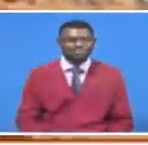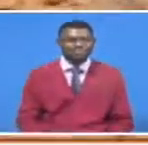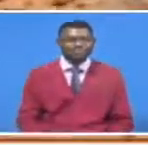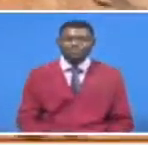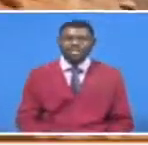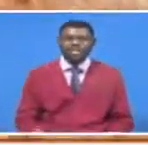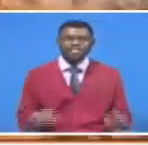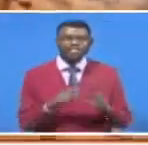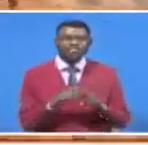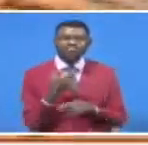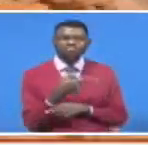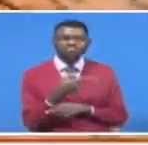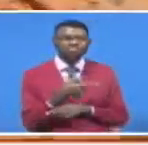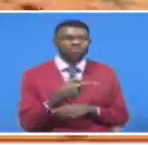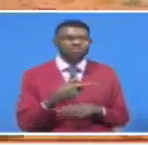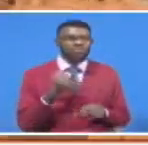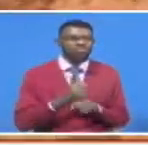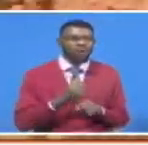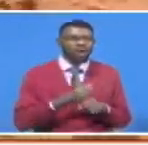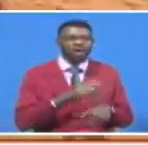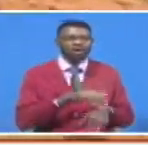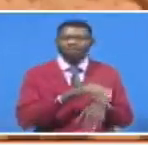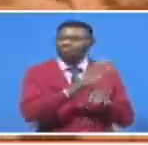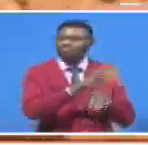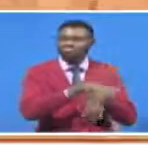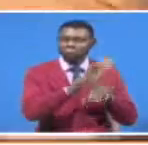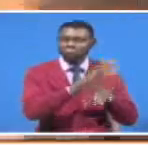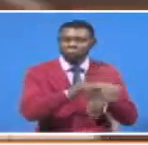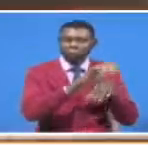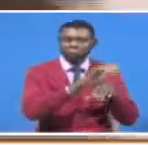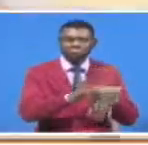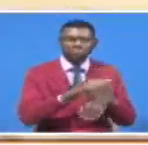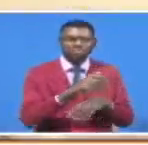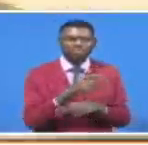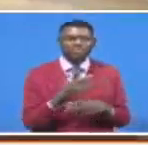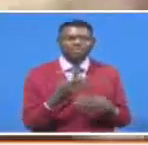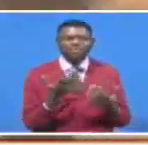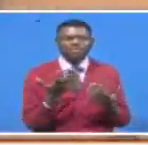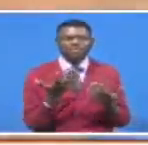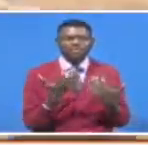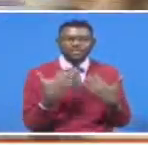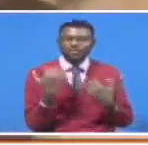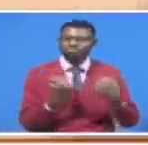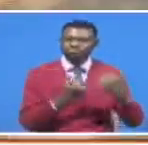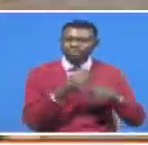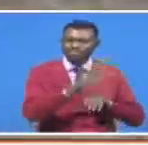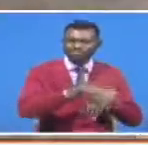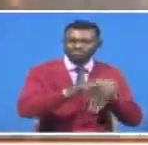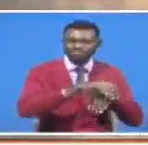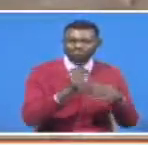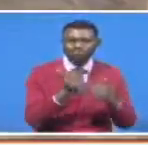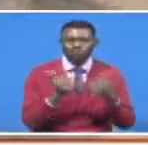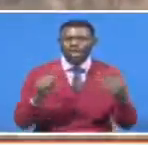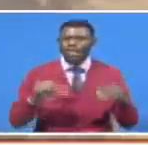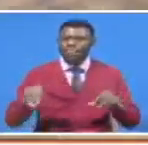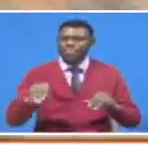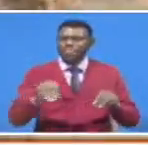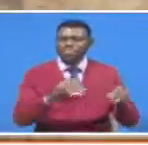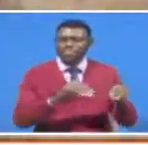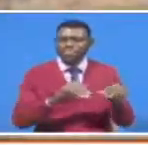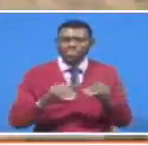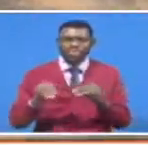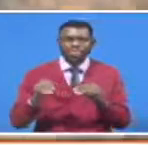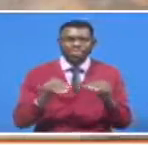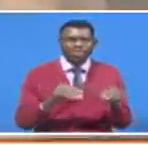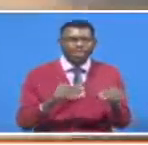Generally, disc plowing will require at least two harrow passes to obtain a suitable seedbed. This leaves the soil very susceptible